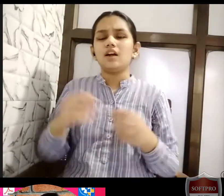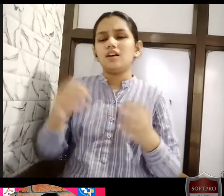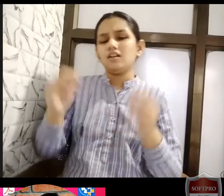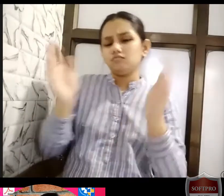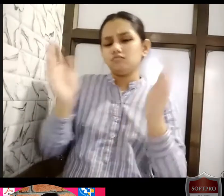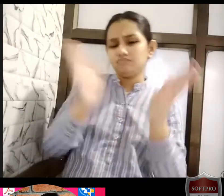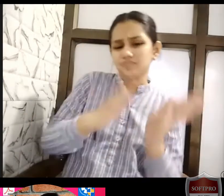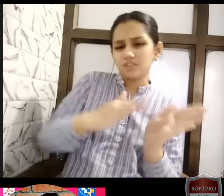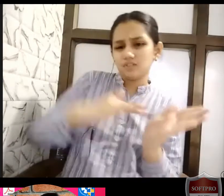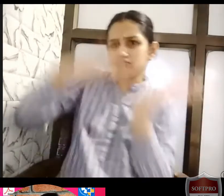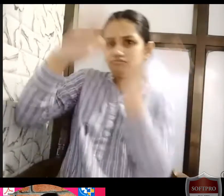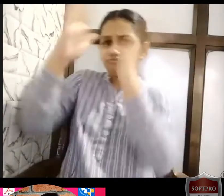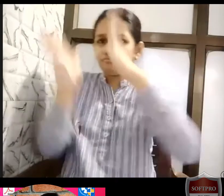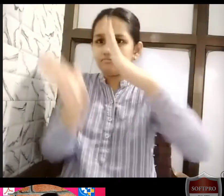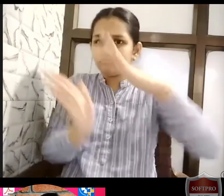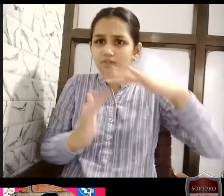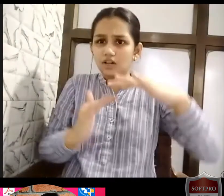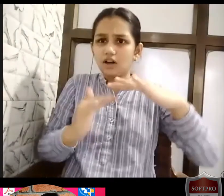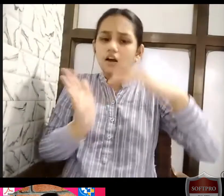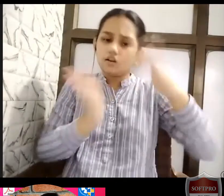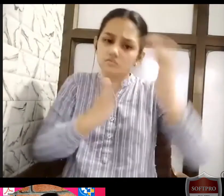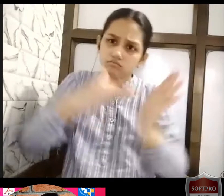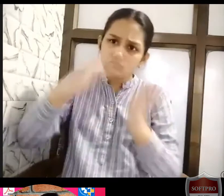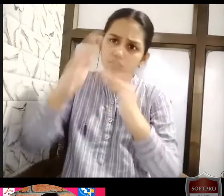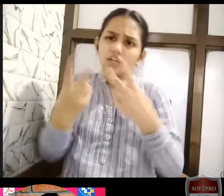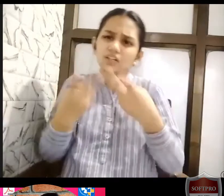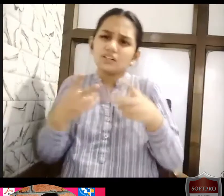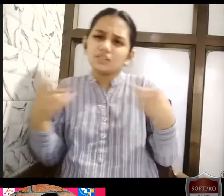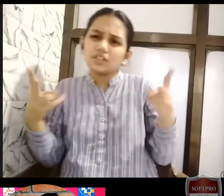Correct. You got many animations over here.